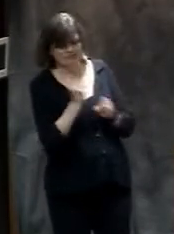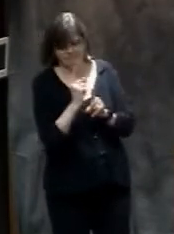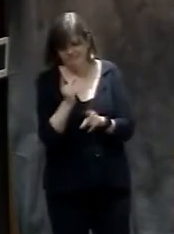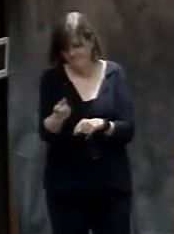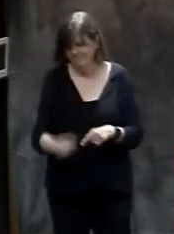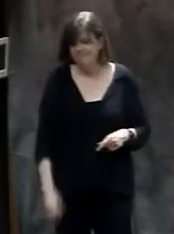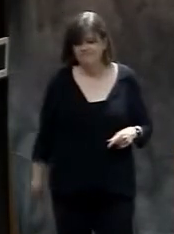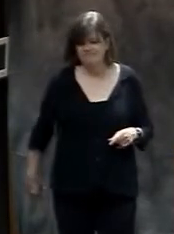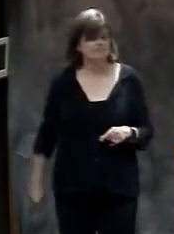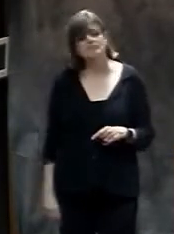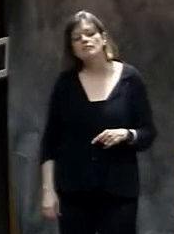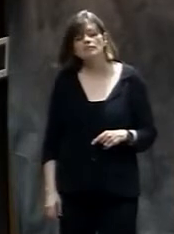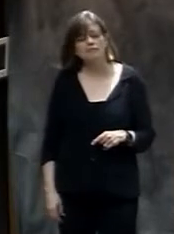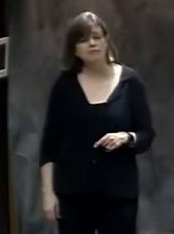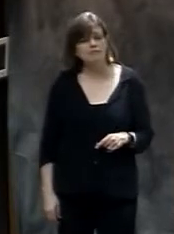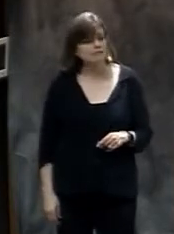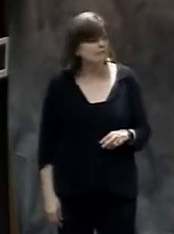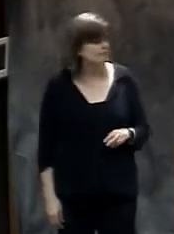would have it.